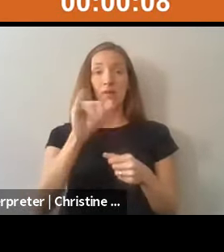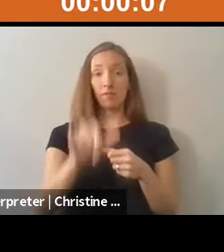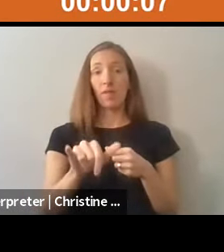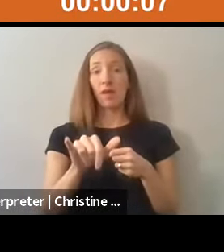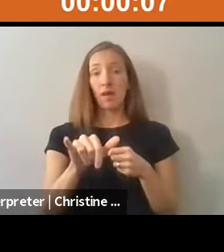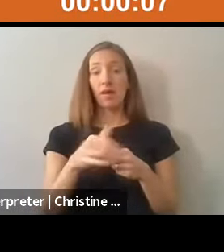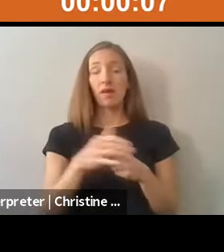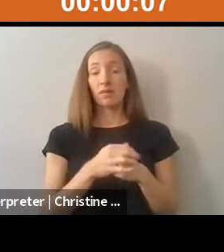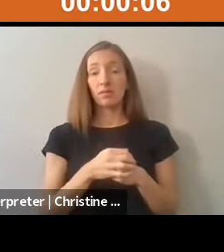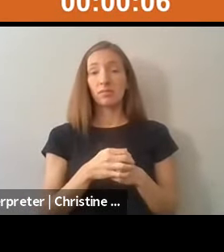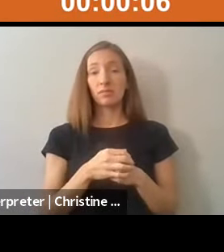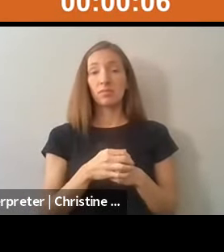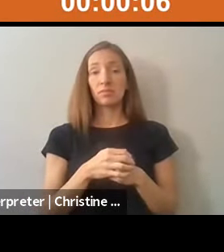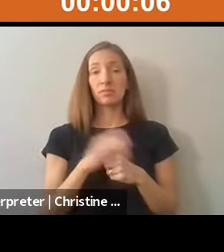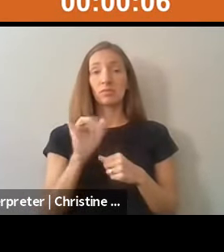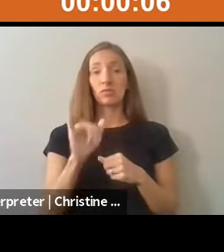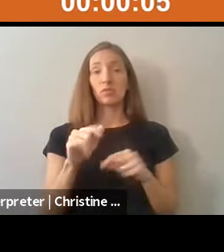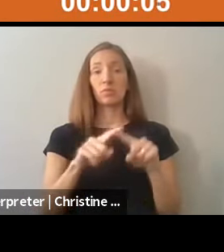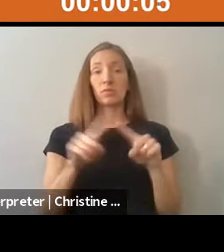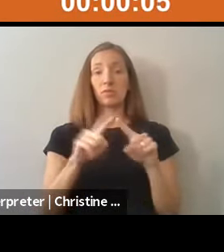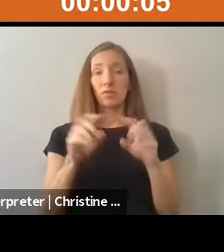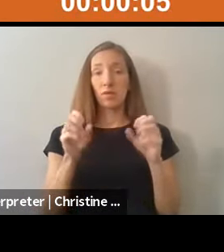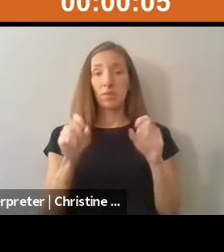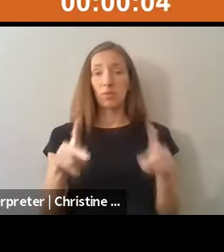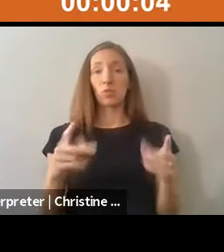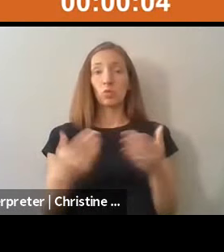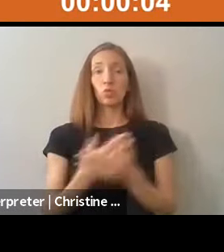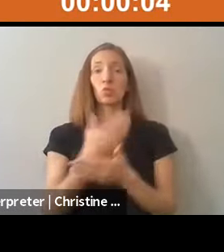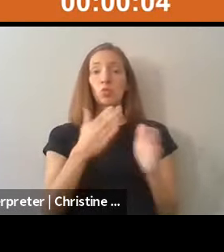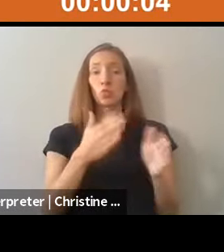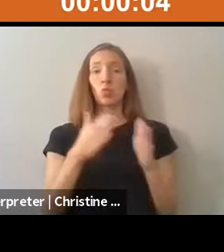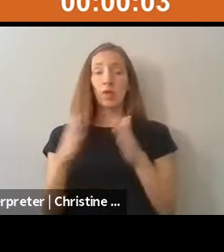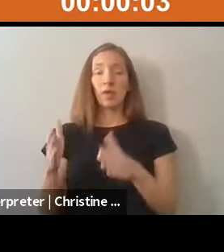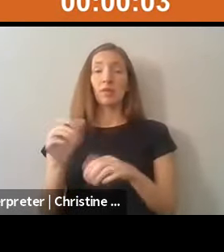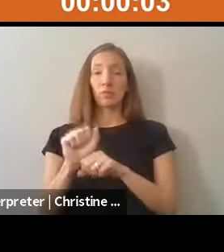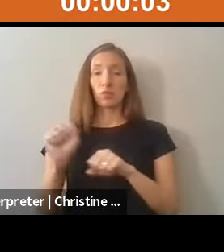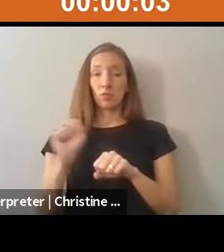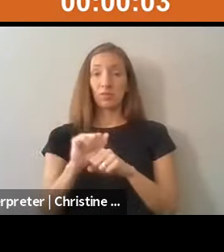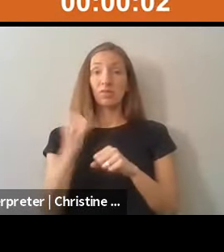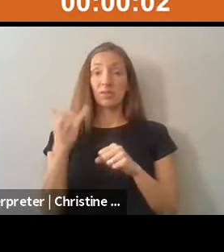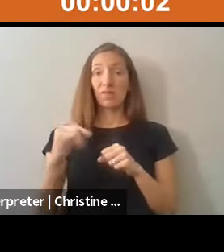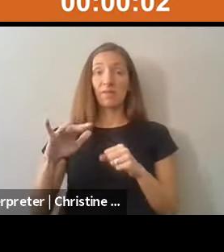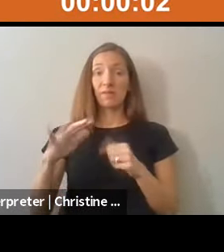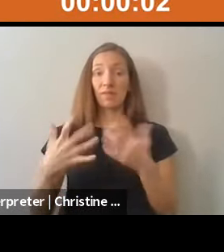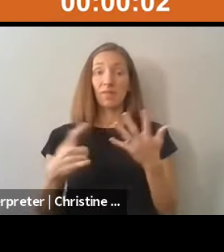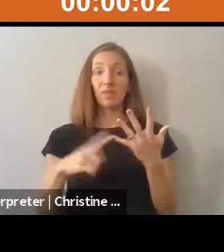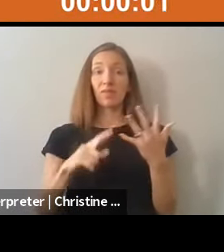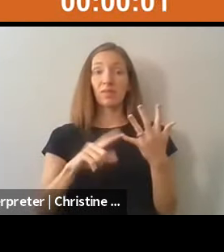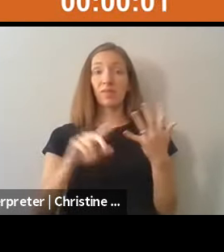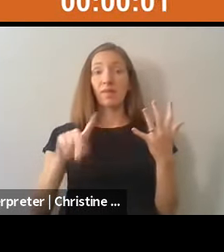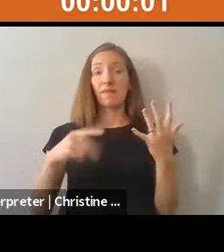these new ways of working. The last point I want to make is that philanthropy and donors have to play